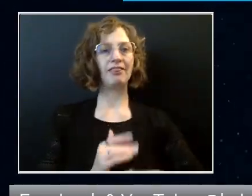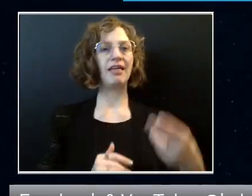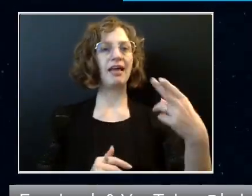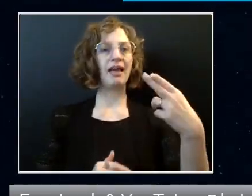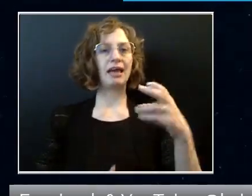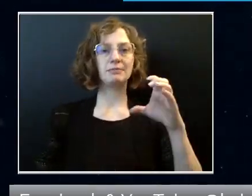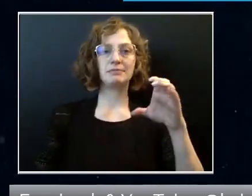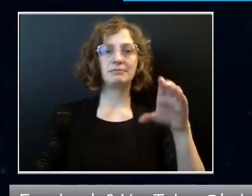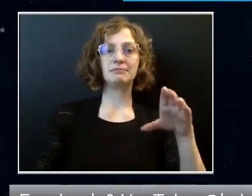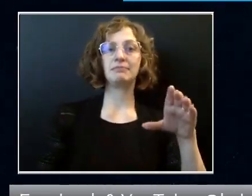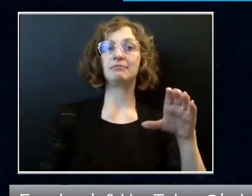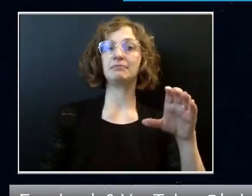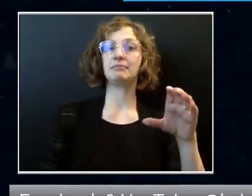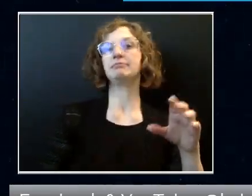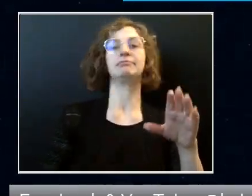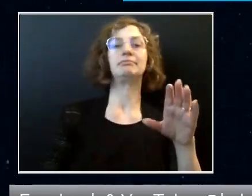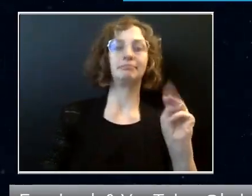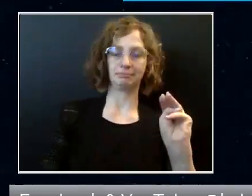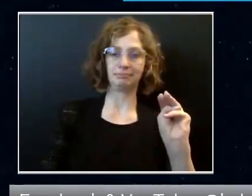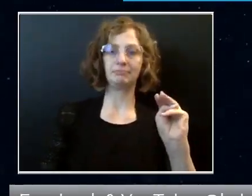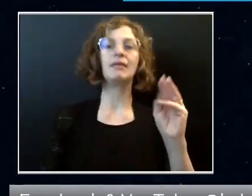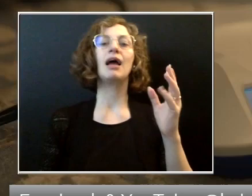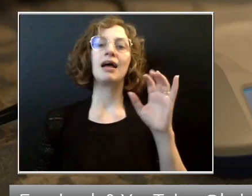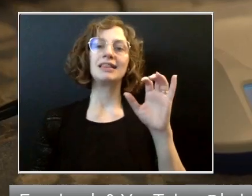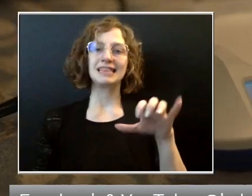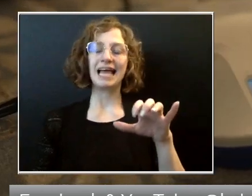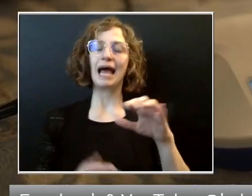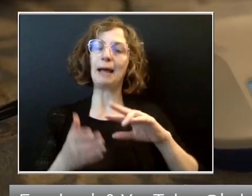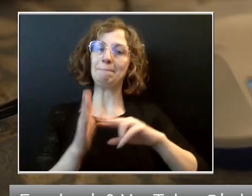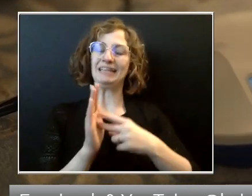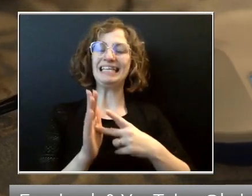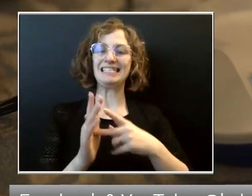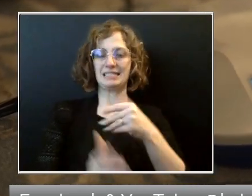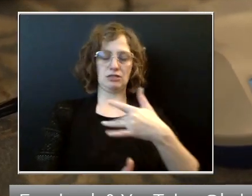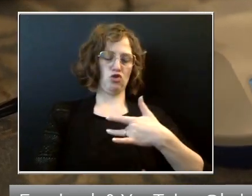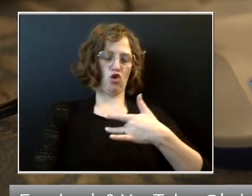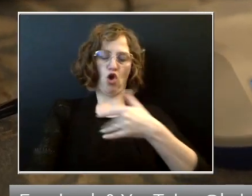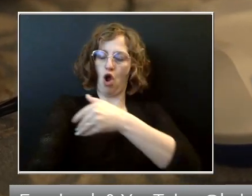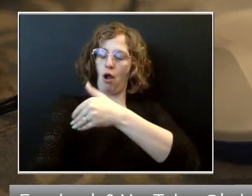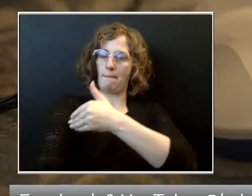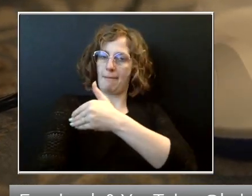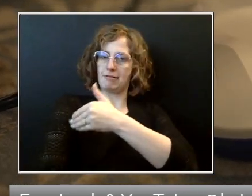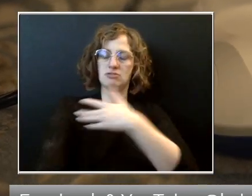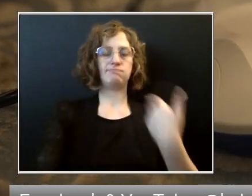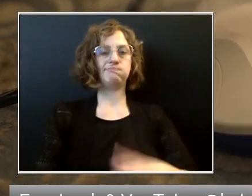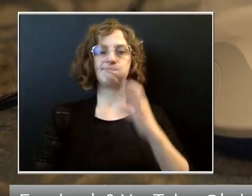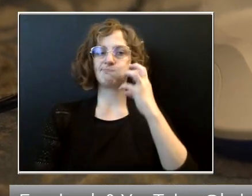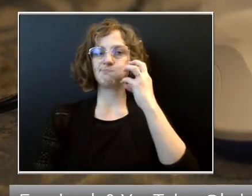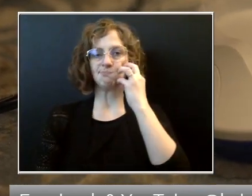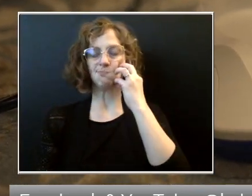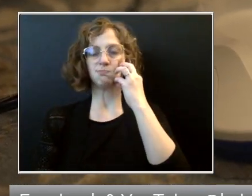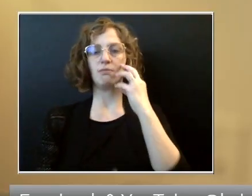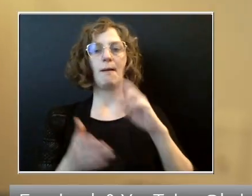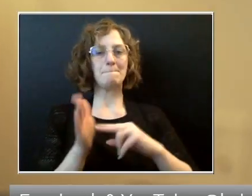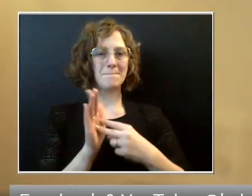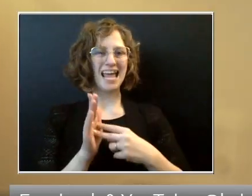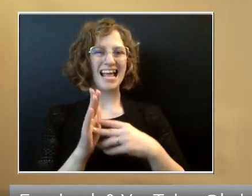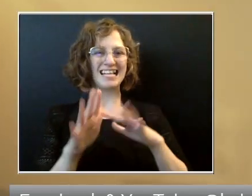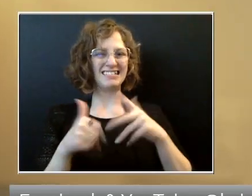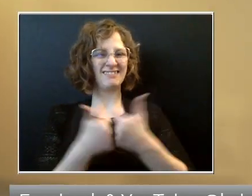thick, making it hard for the heart to pump blood. Very simple. An implantable cardioverter defibrillator,